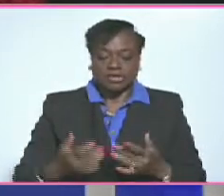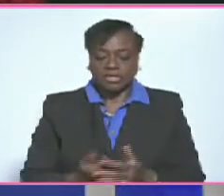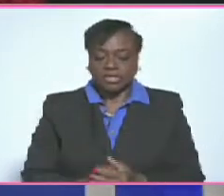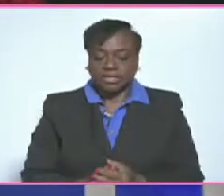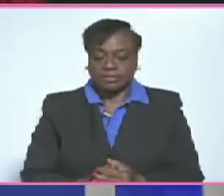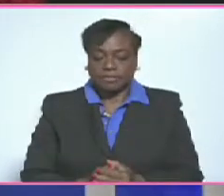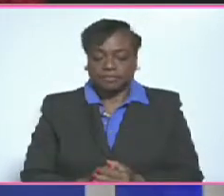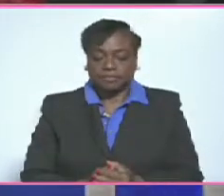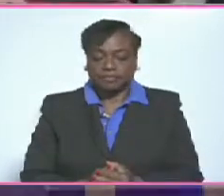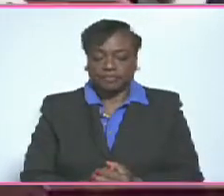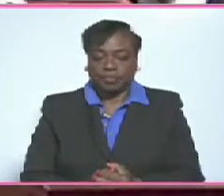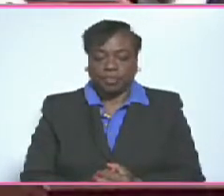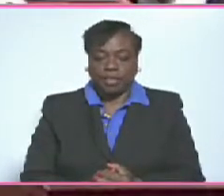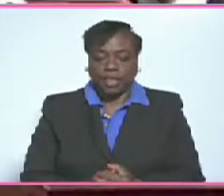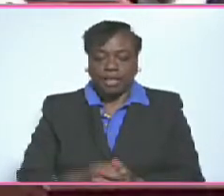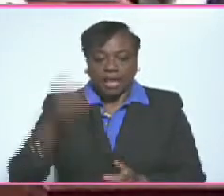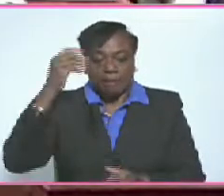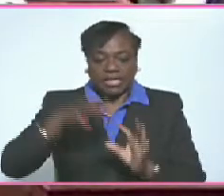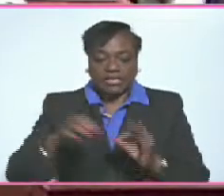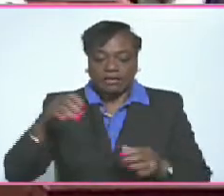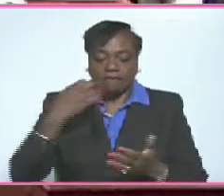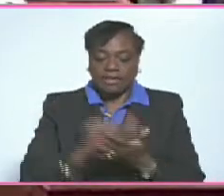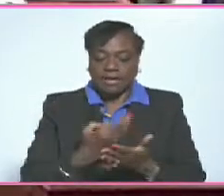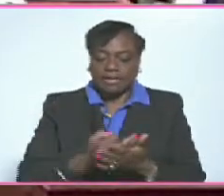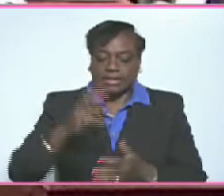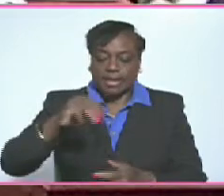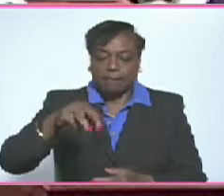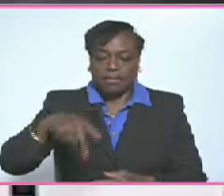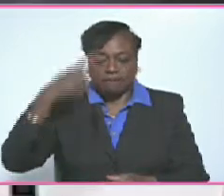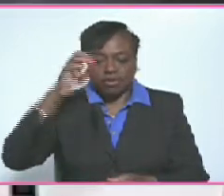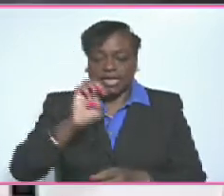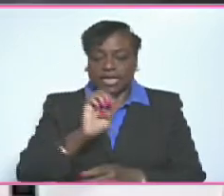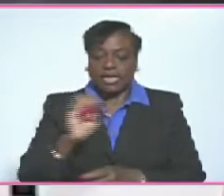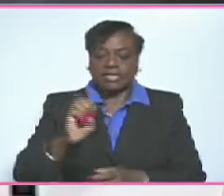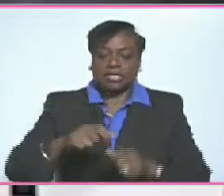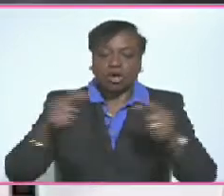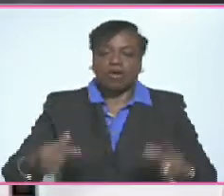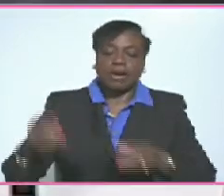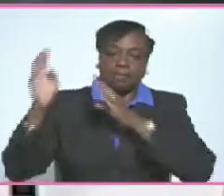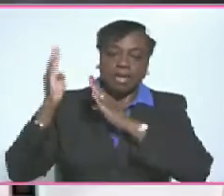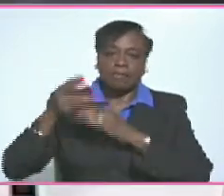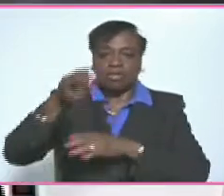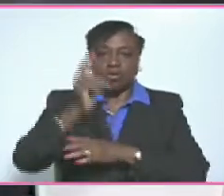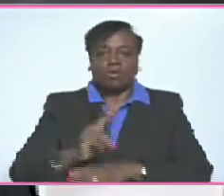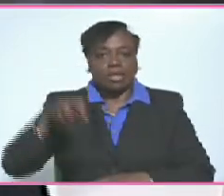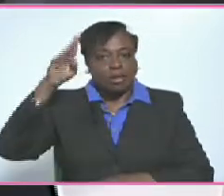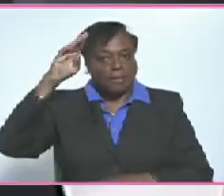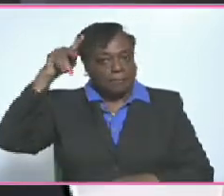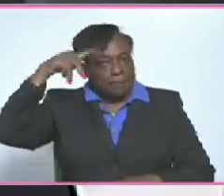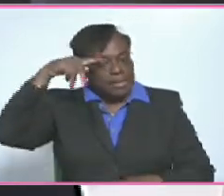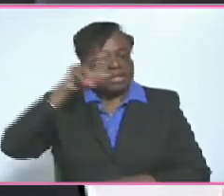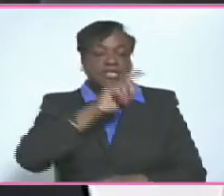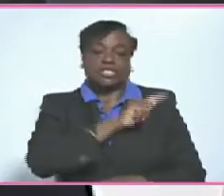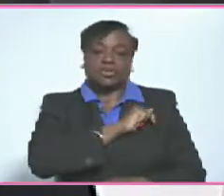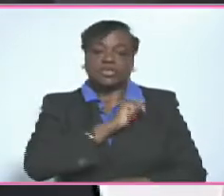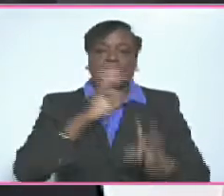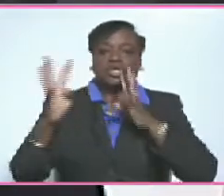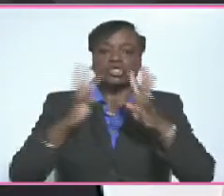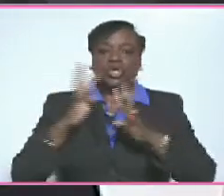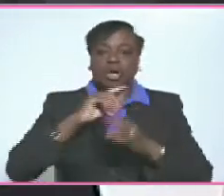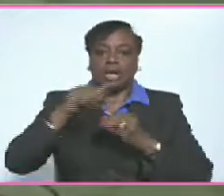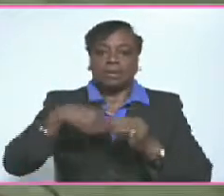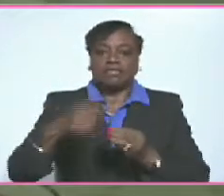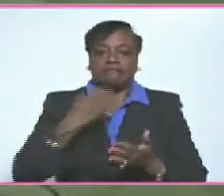tonight. Minister of Finance and MP for East Grand Bahama, the Honorable Peter Turnquest, speaking to the financial state of the